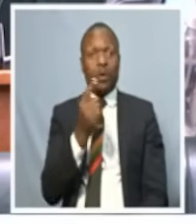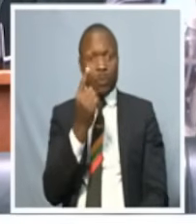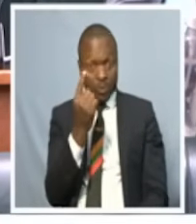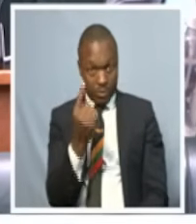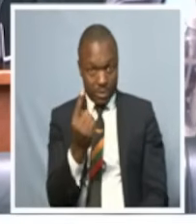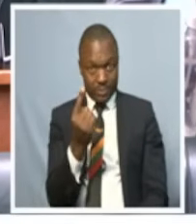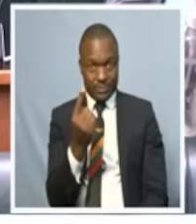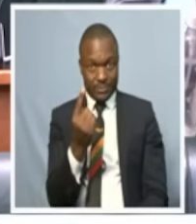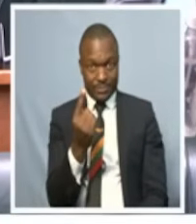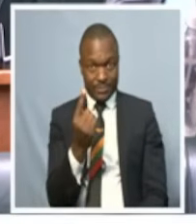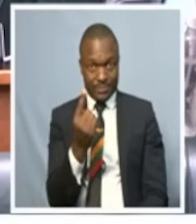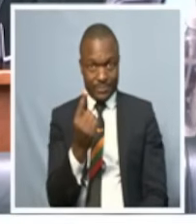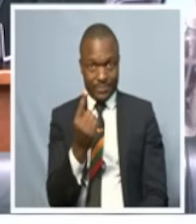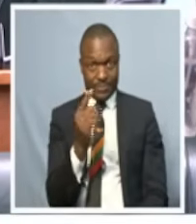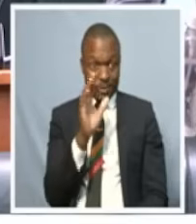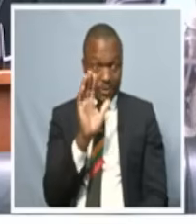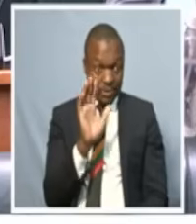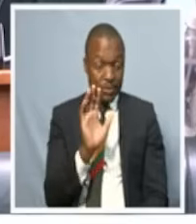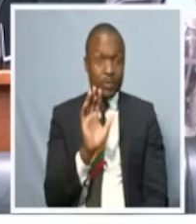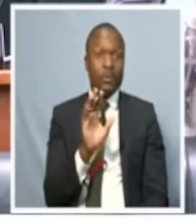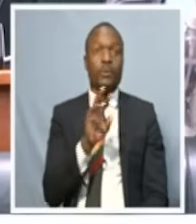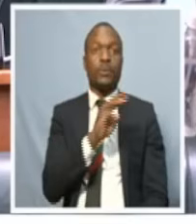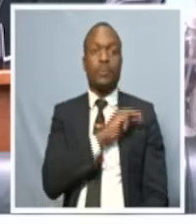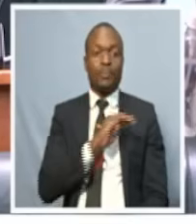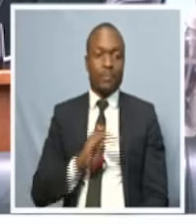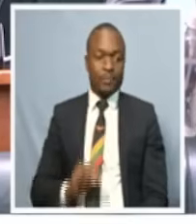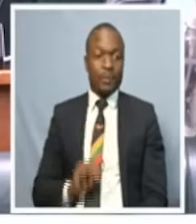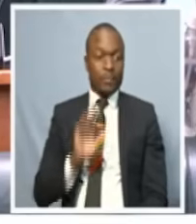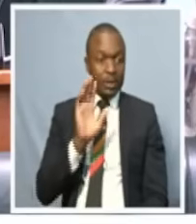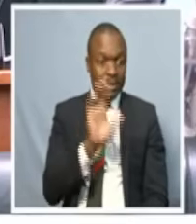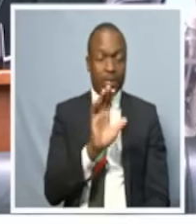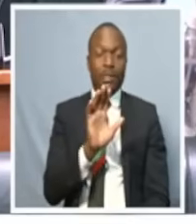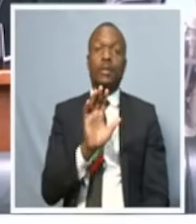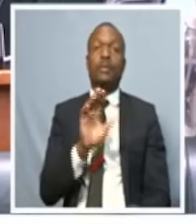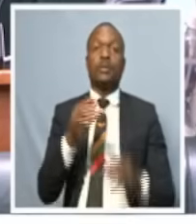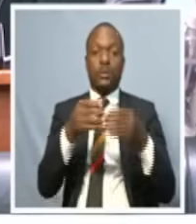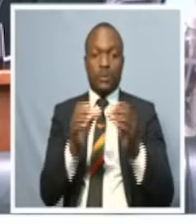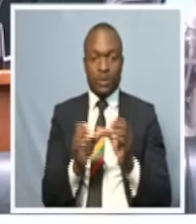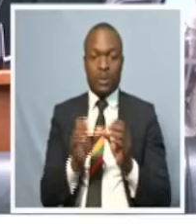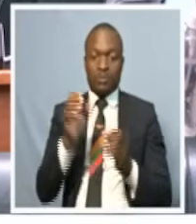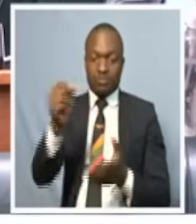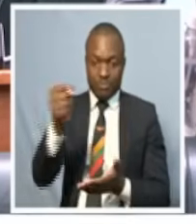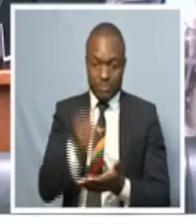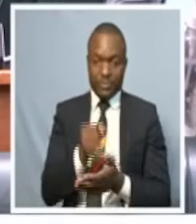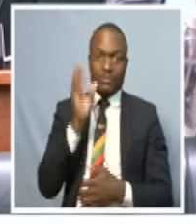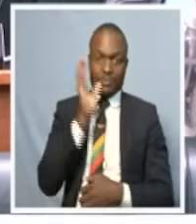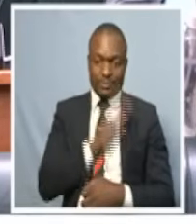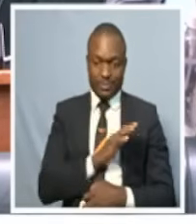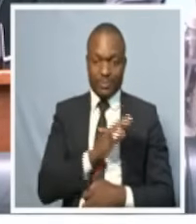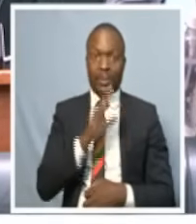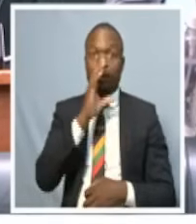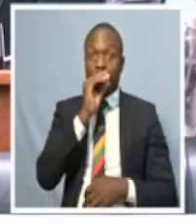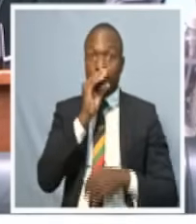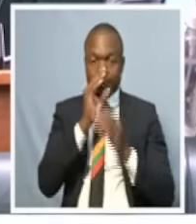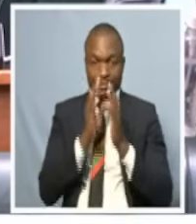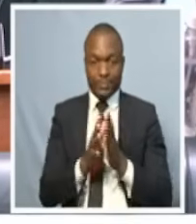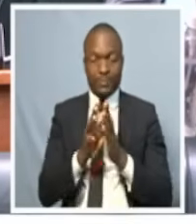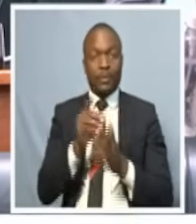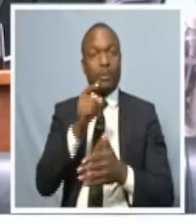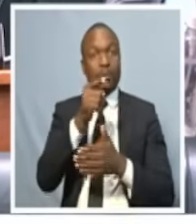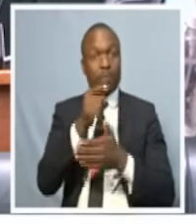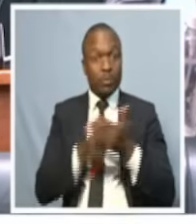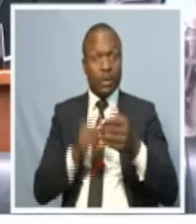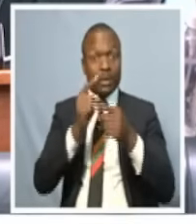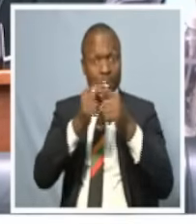of your constituents has been recruited through this process. Madam Speaker,